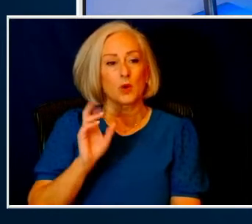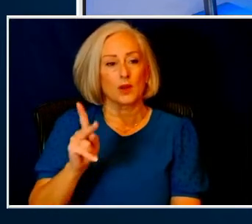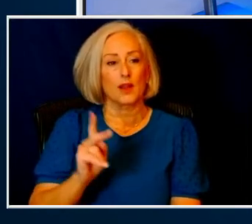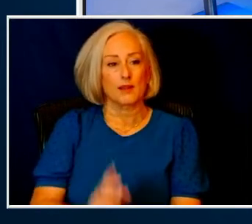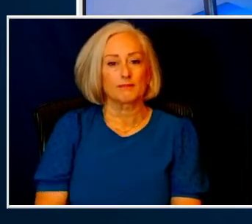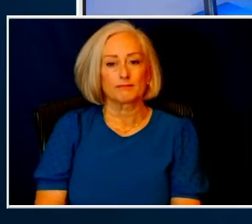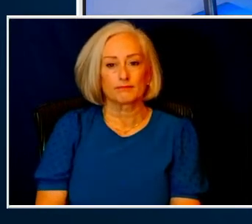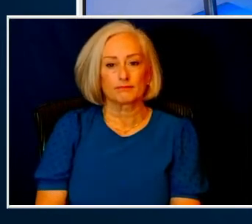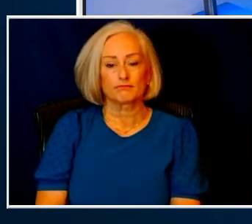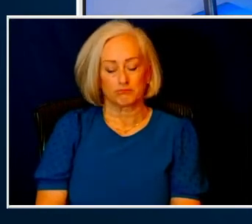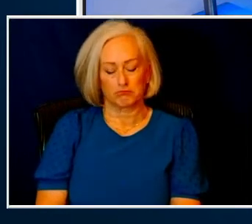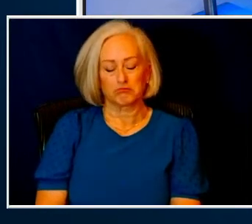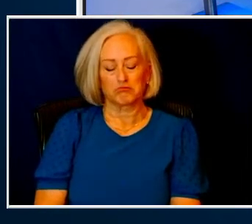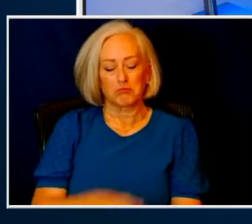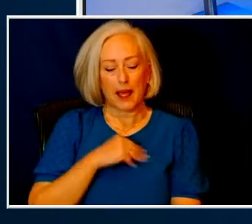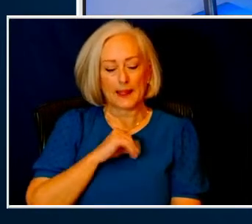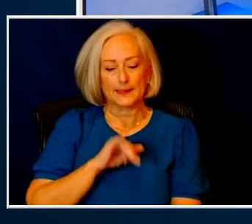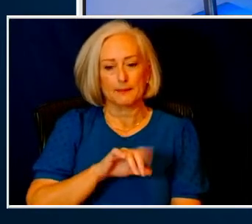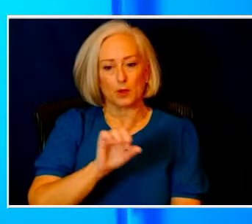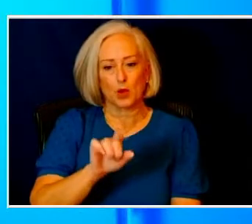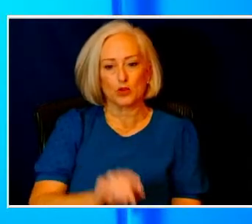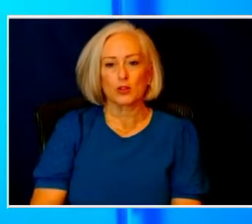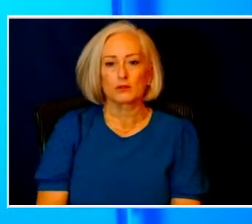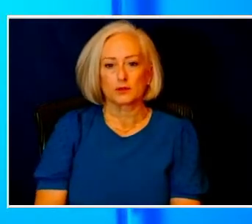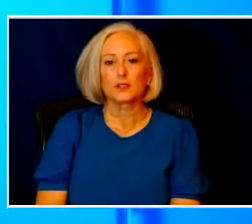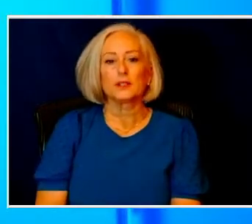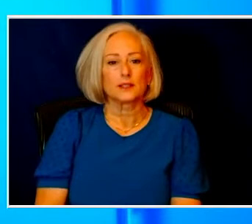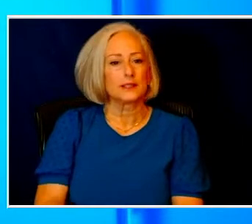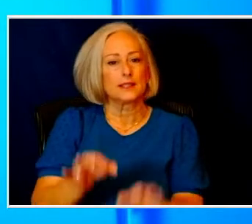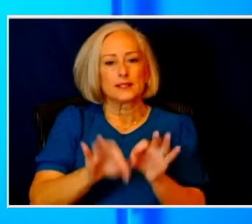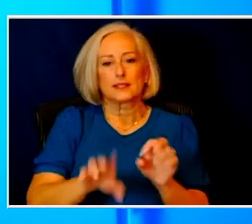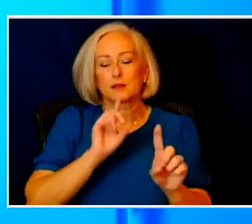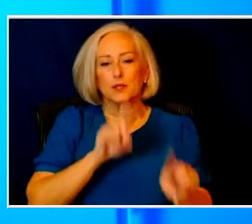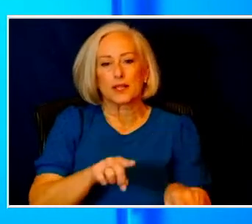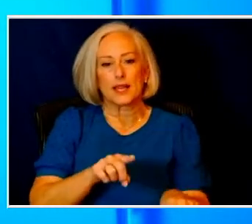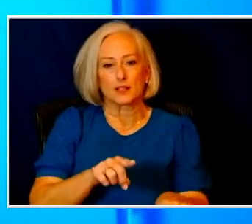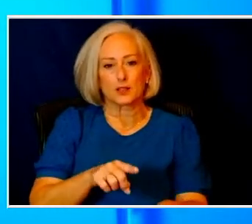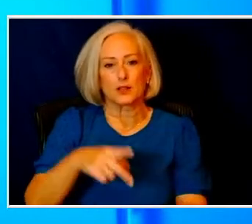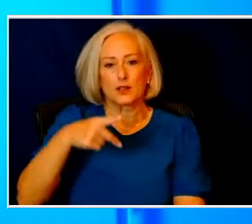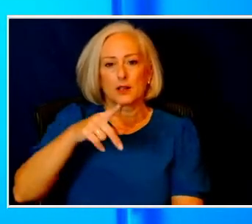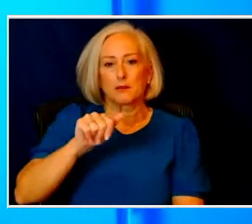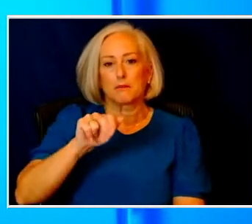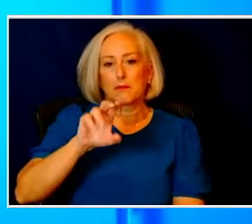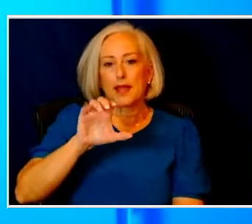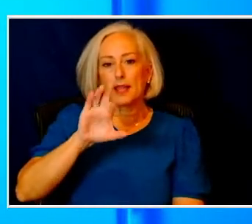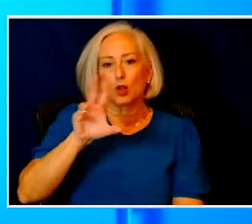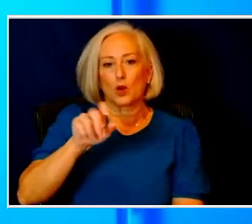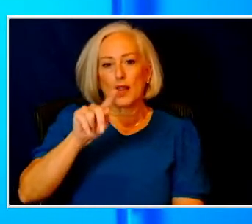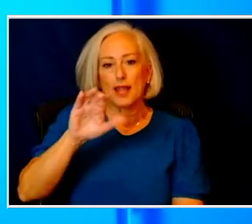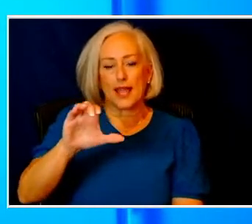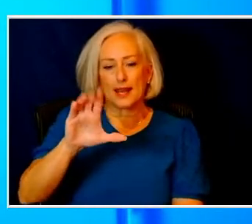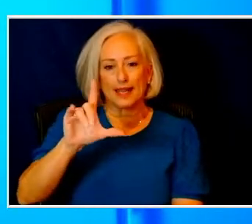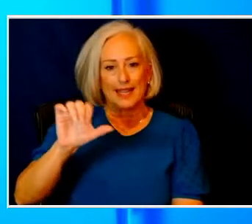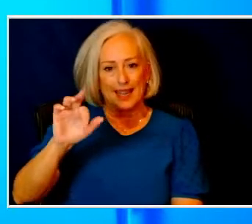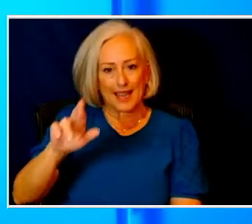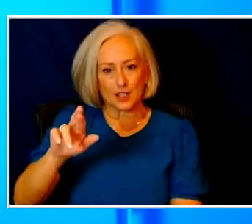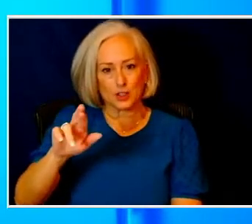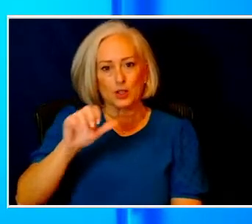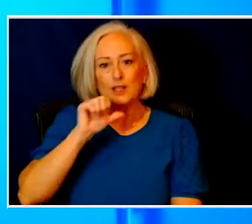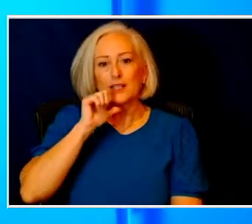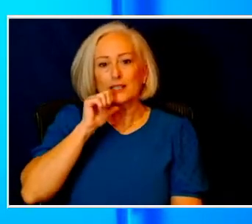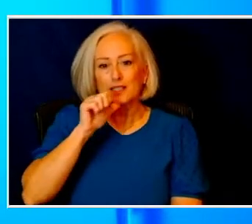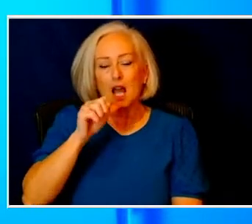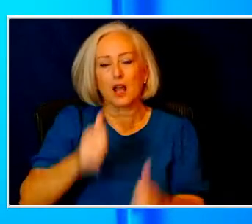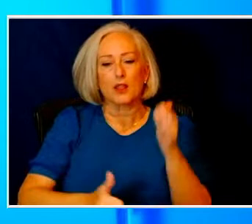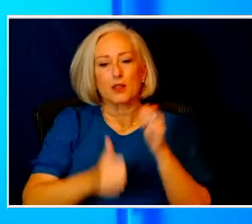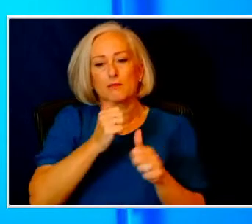I can take that. Yes. There's a simple answer for that. Pancreatic cancer is not the most strongly obesity-related cancer. I